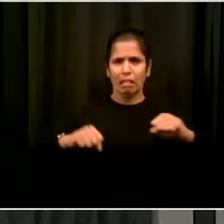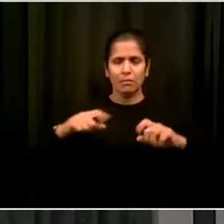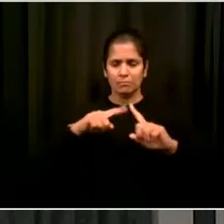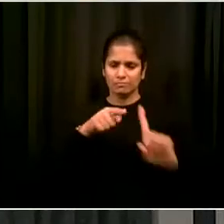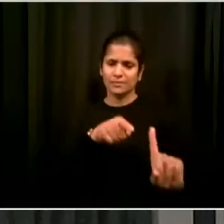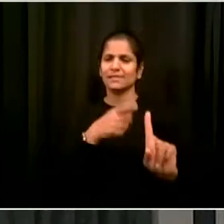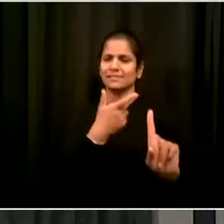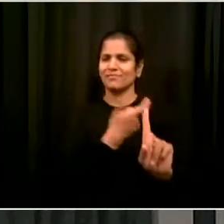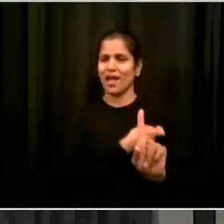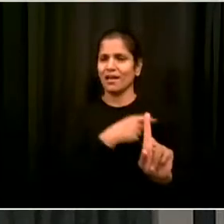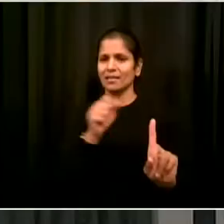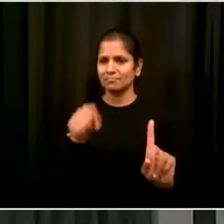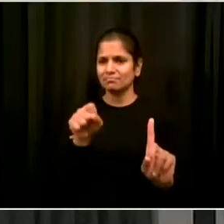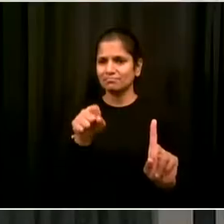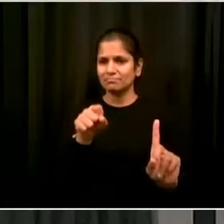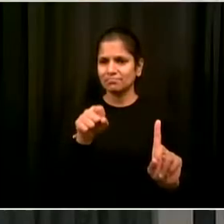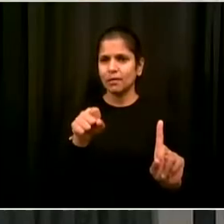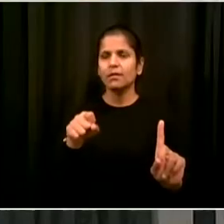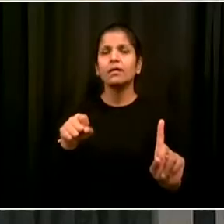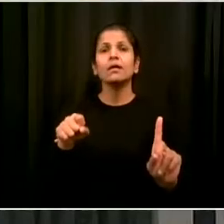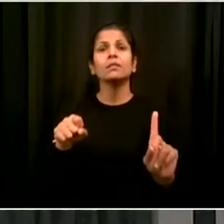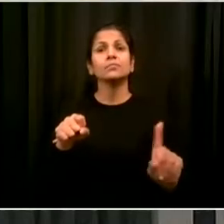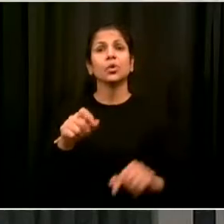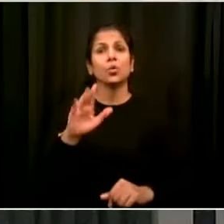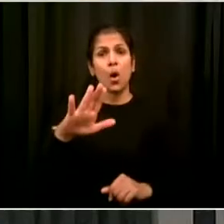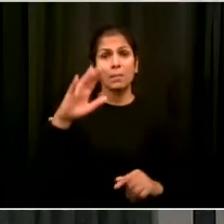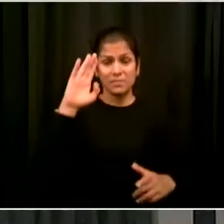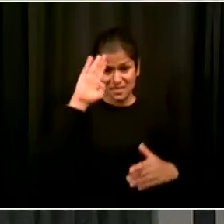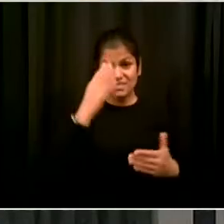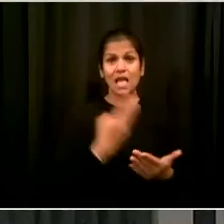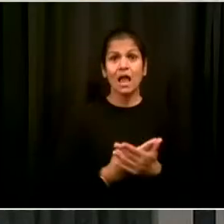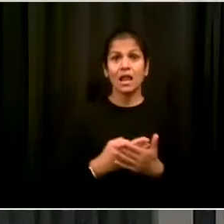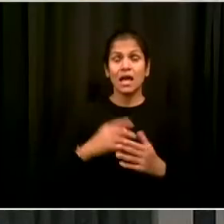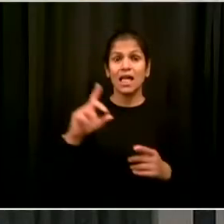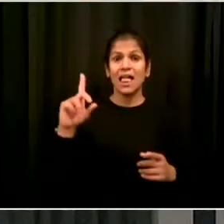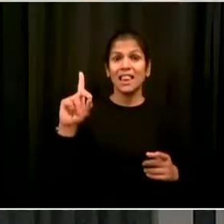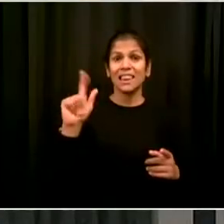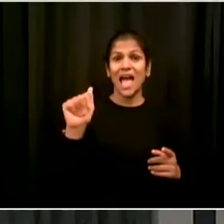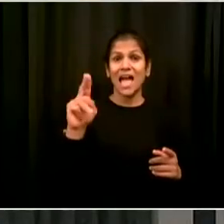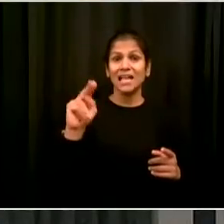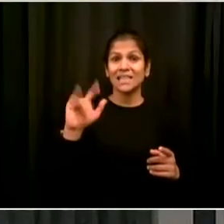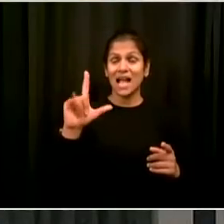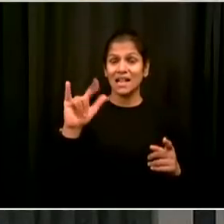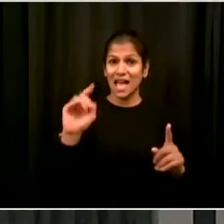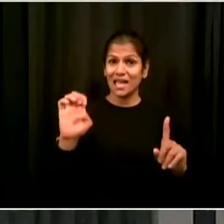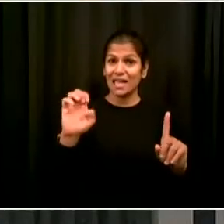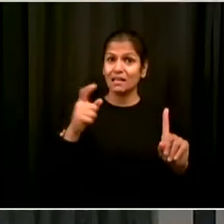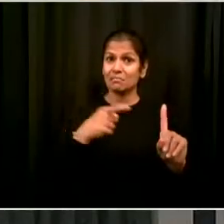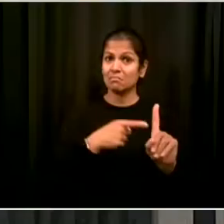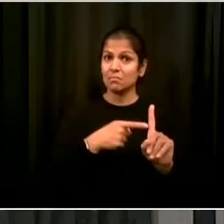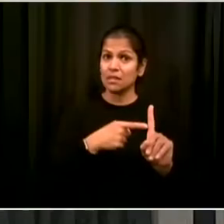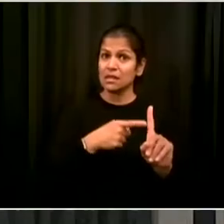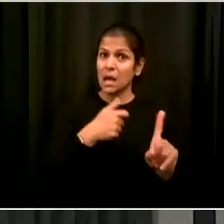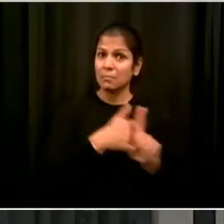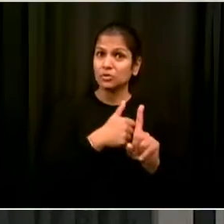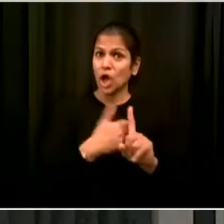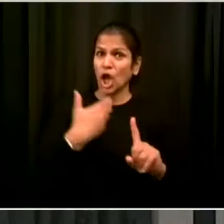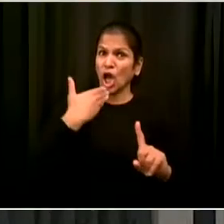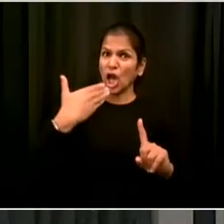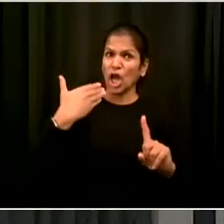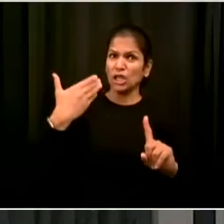pretty effective spokesperson for you during the campaign. Is there any thought that the First Lady and Dante might be involved in this